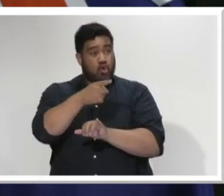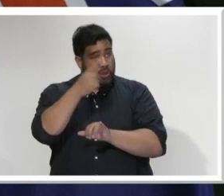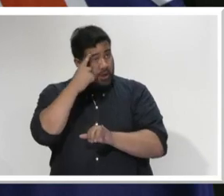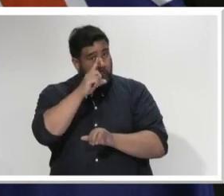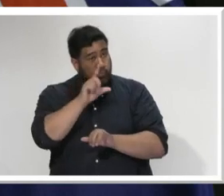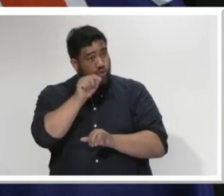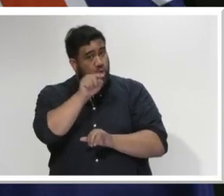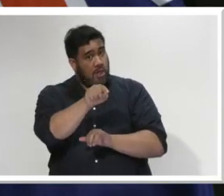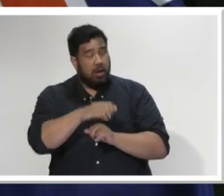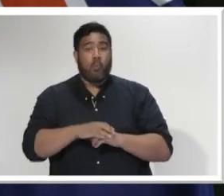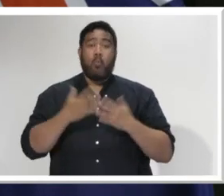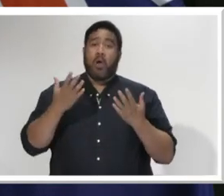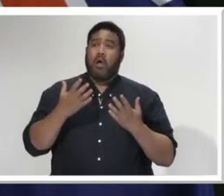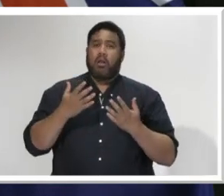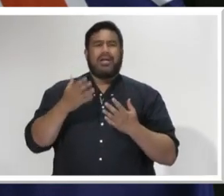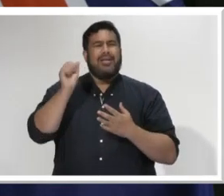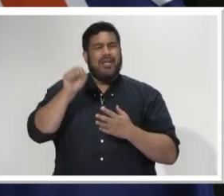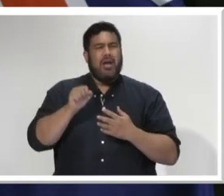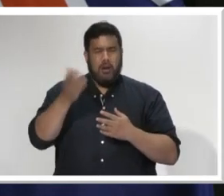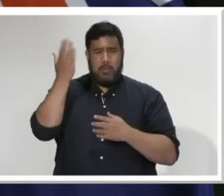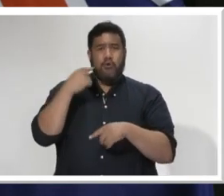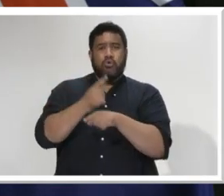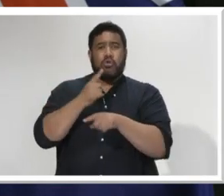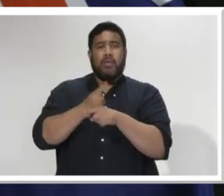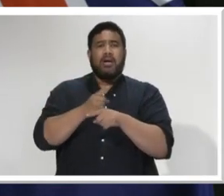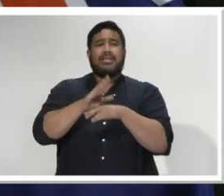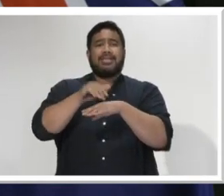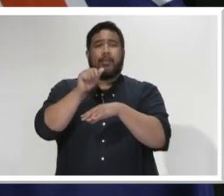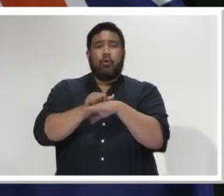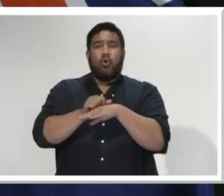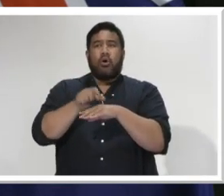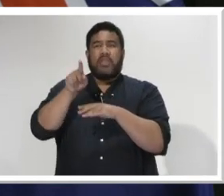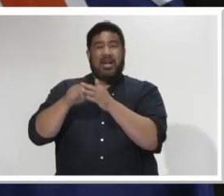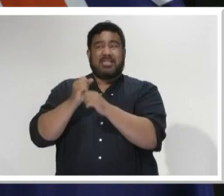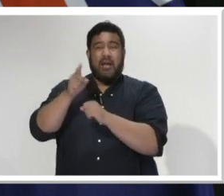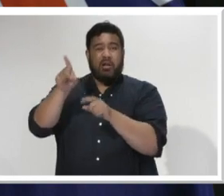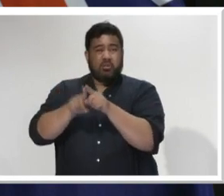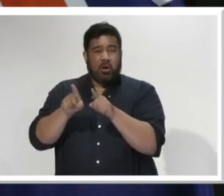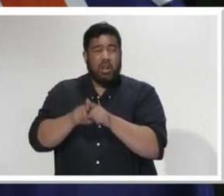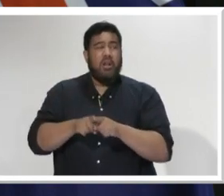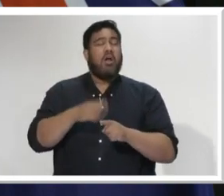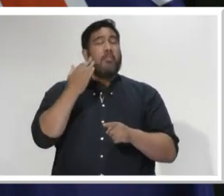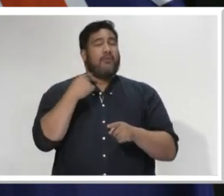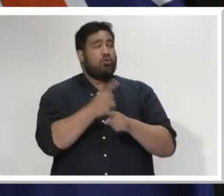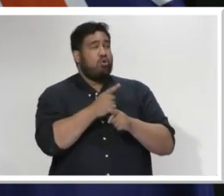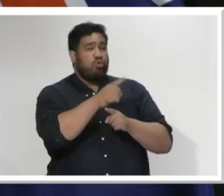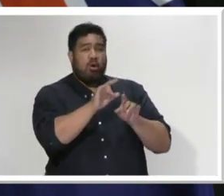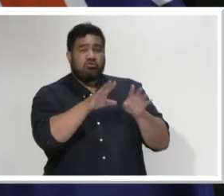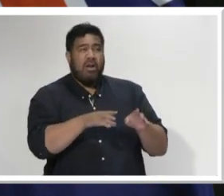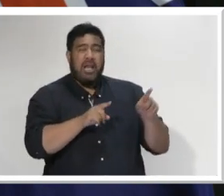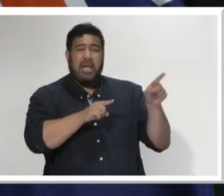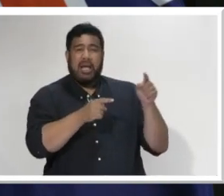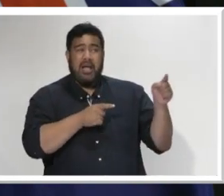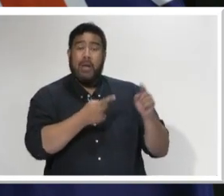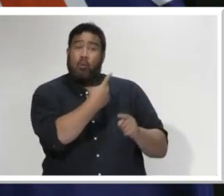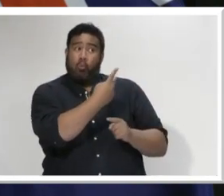Singapore, for example, and of course we've discussed Australia. As I've said, though, I think both of us have the same goal in mind at the moment: get it under